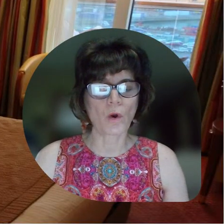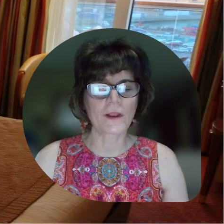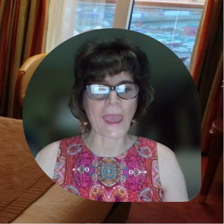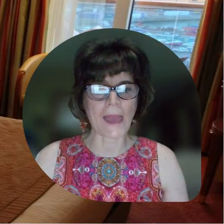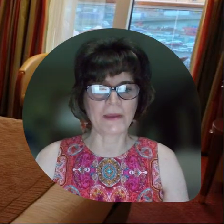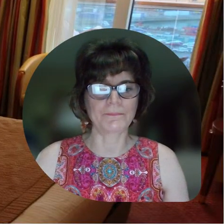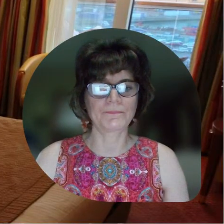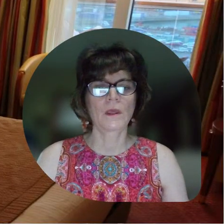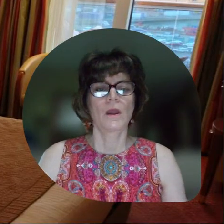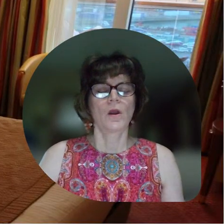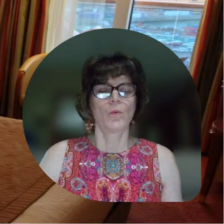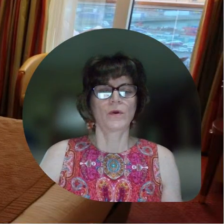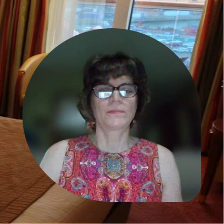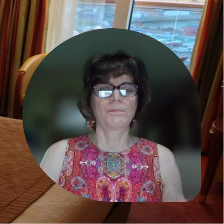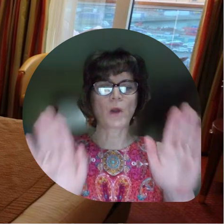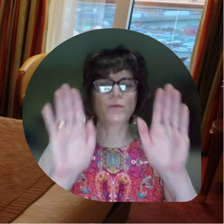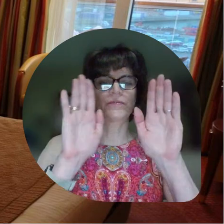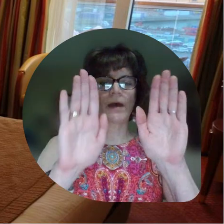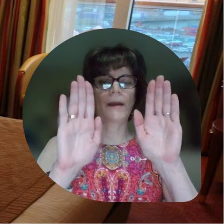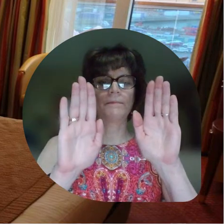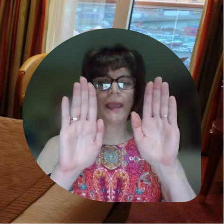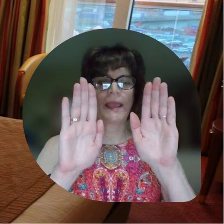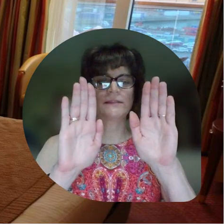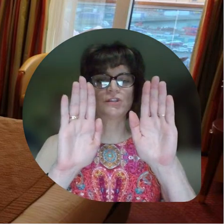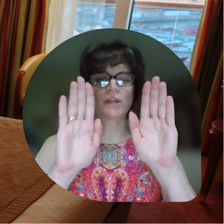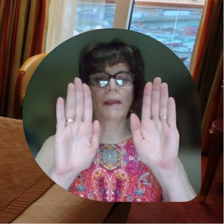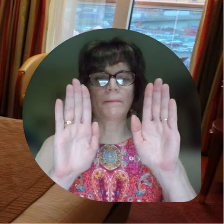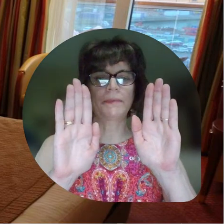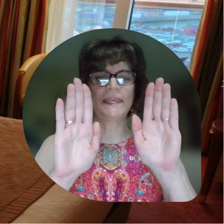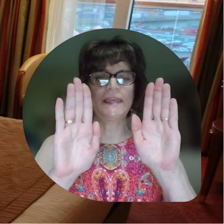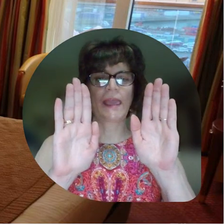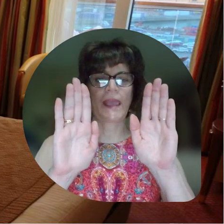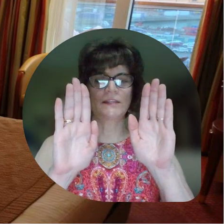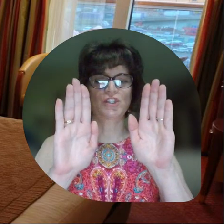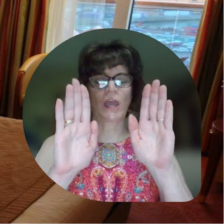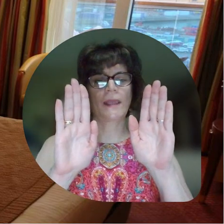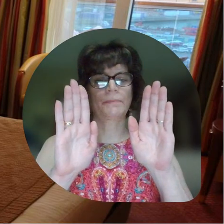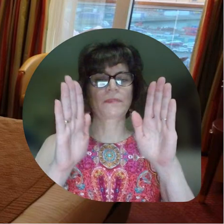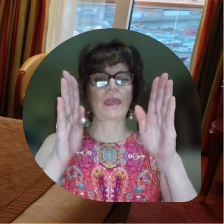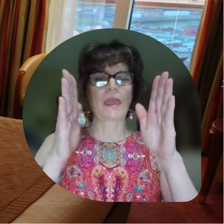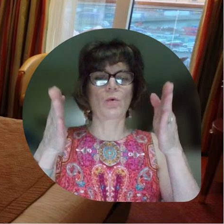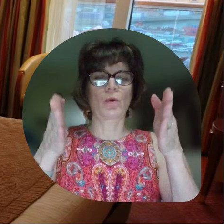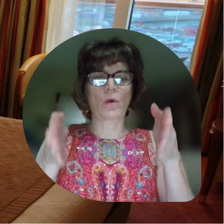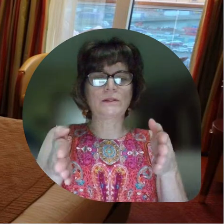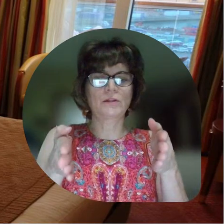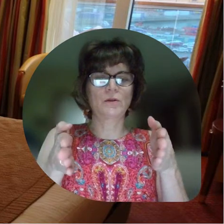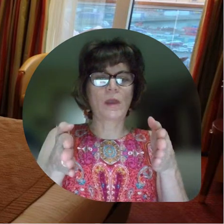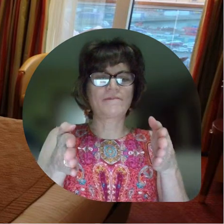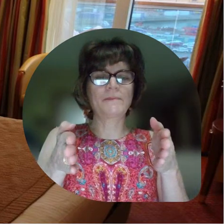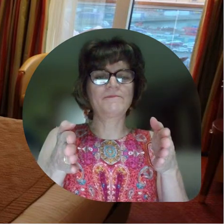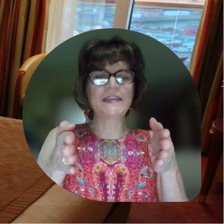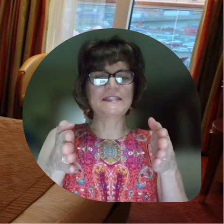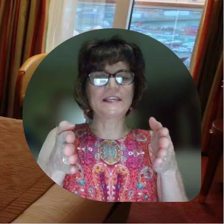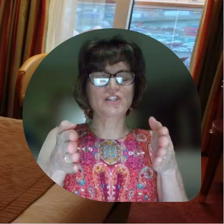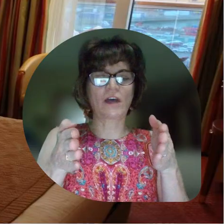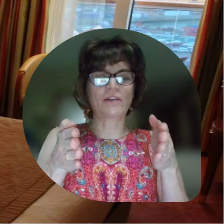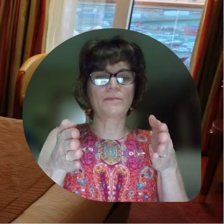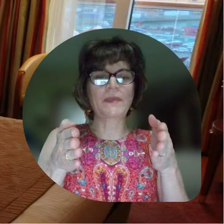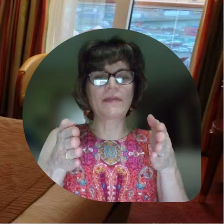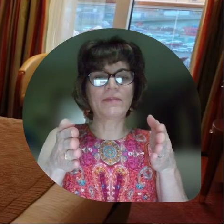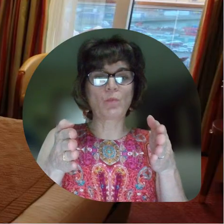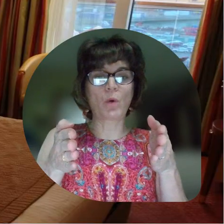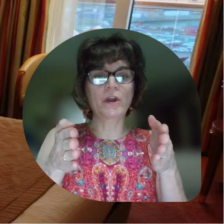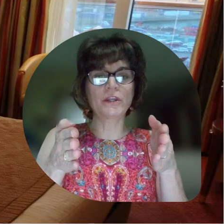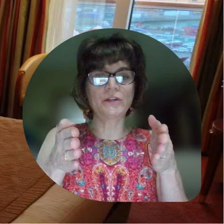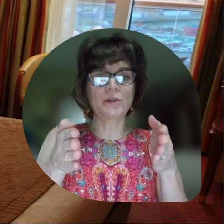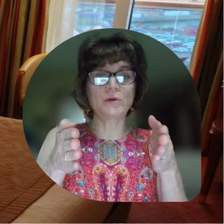Stateroom or cabin. With both hands, you're going to make a B hand shape. We're going to have them facing each other.